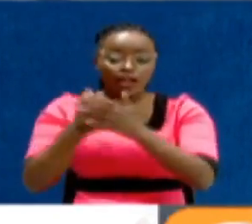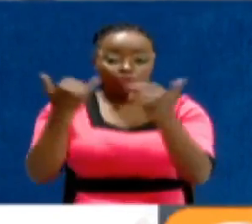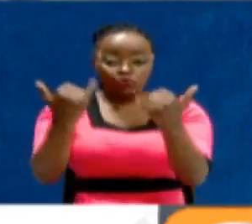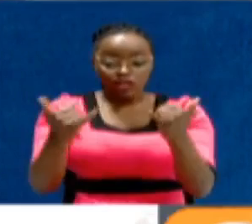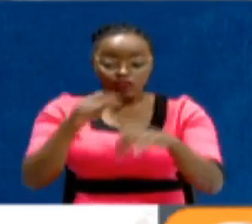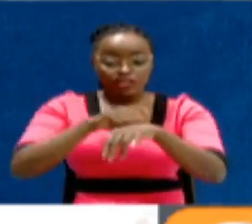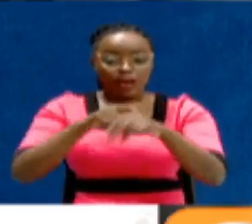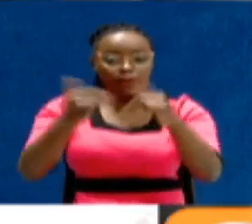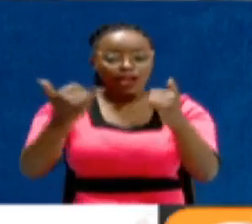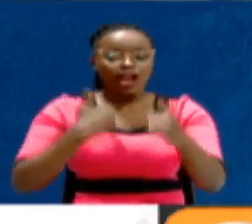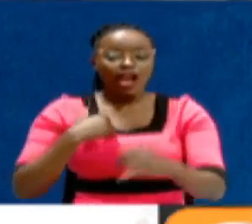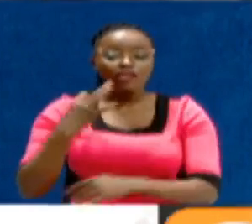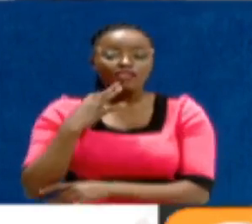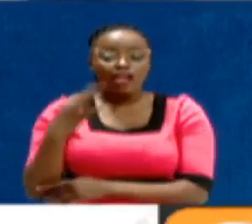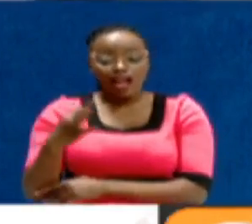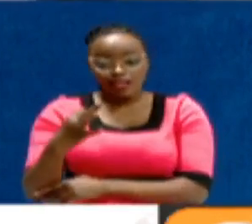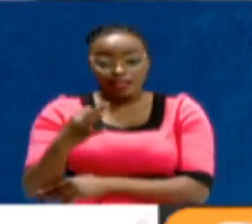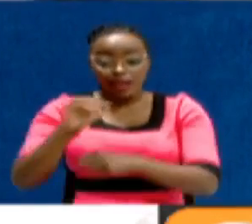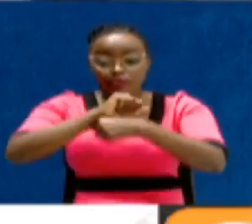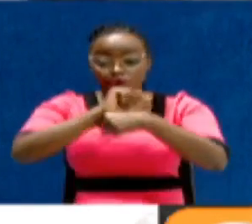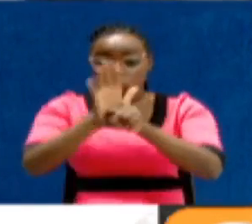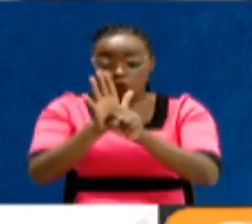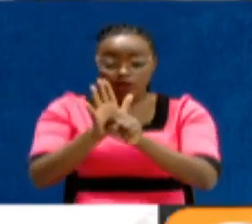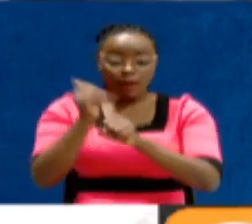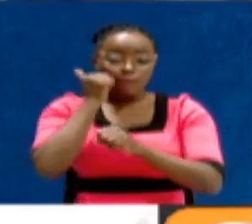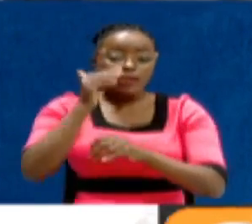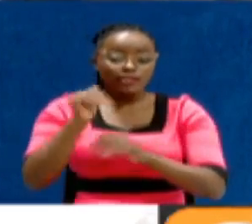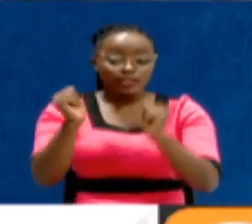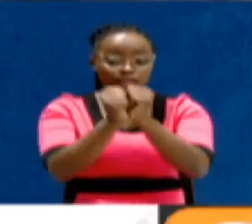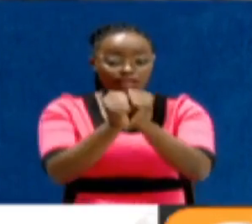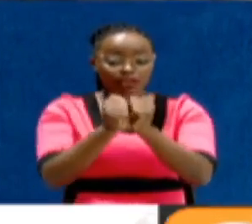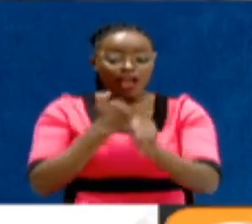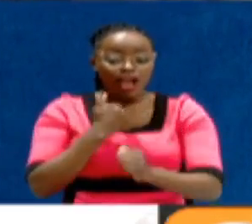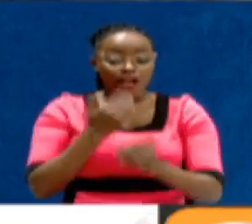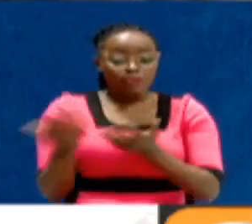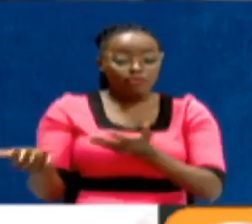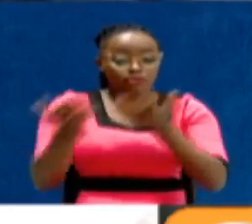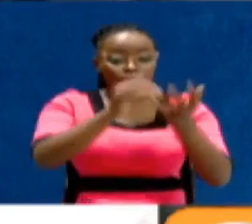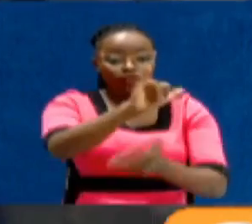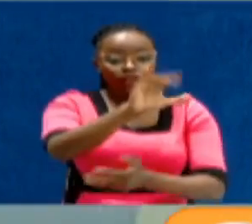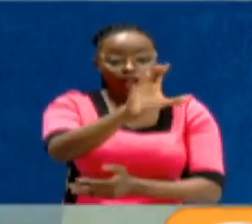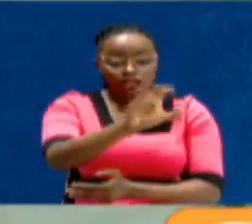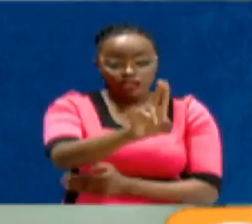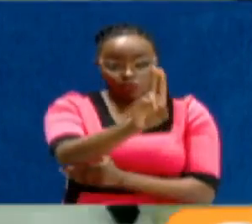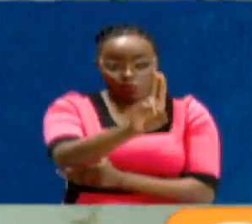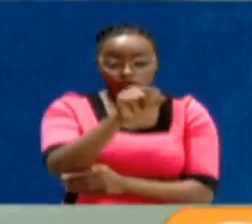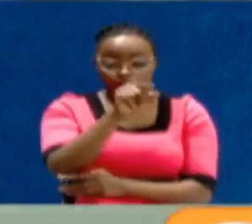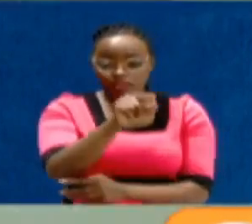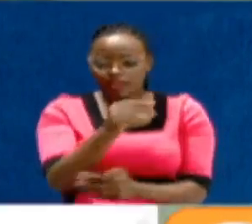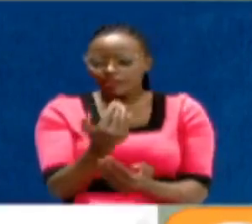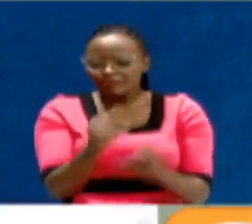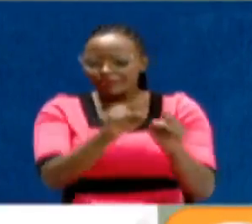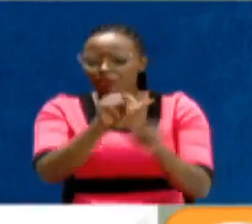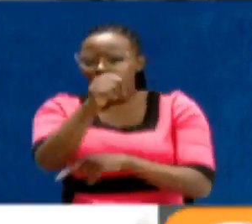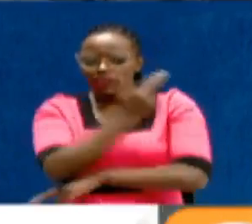moment, they have 300 COVID-19 patients with 10 in the intensive care unit. They, just